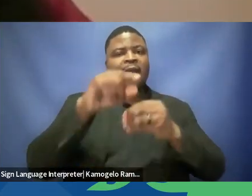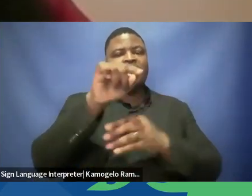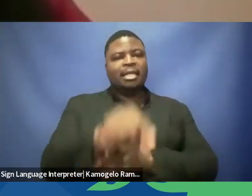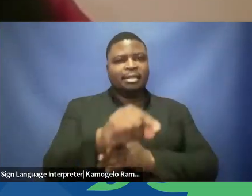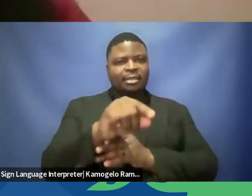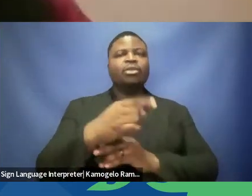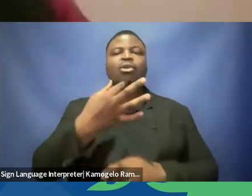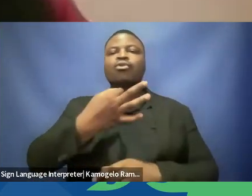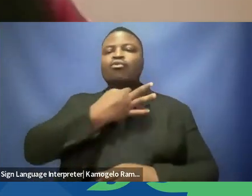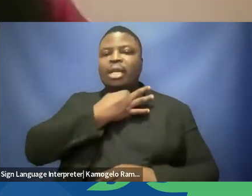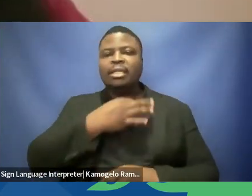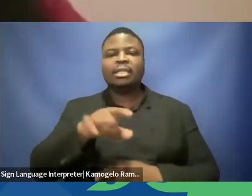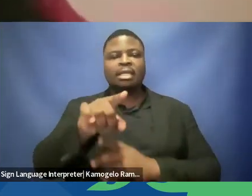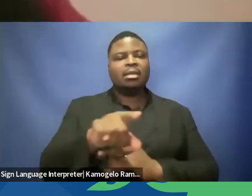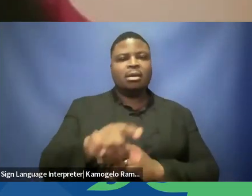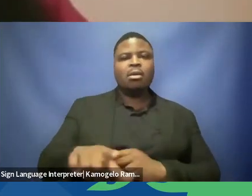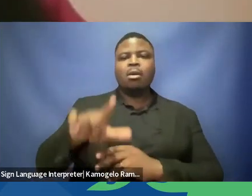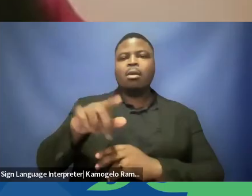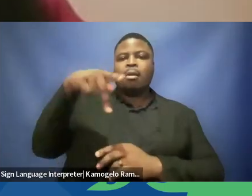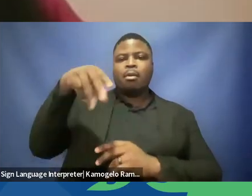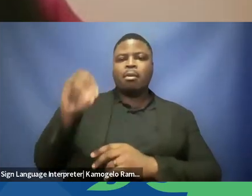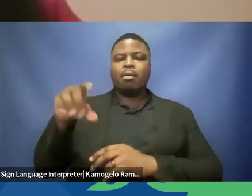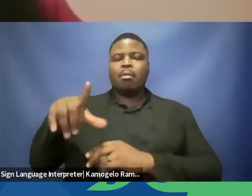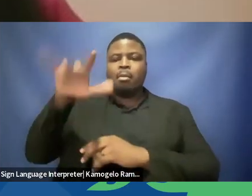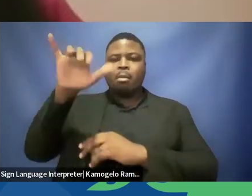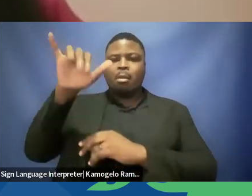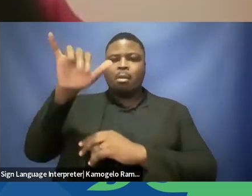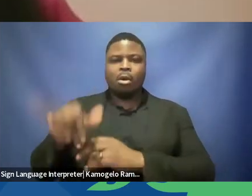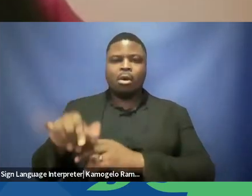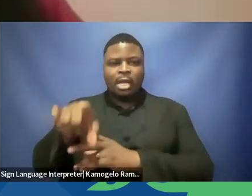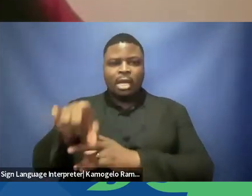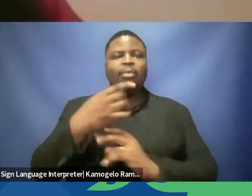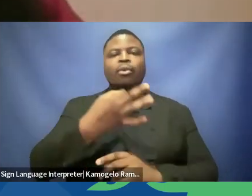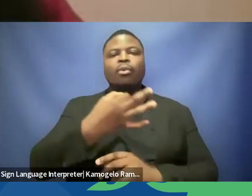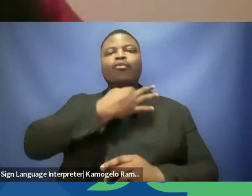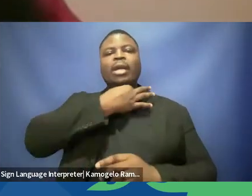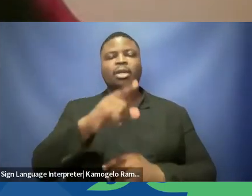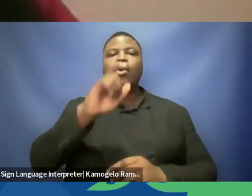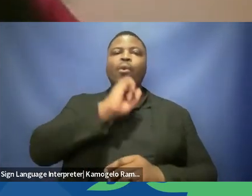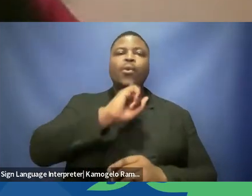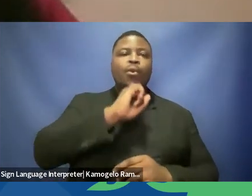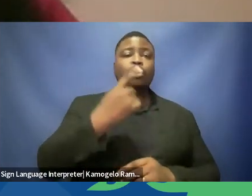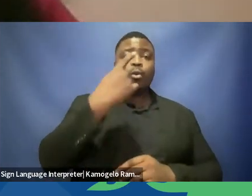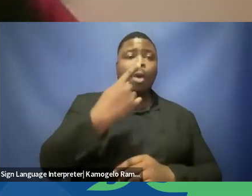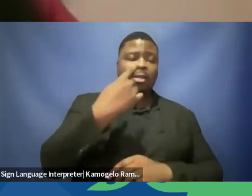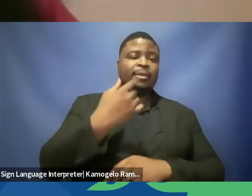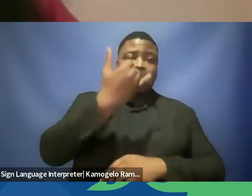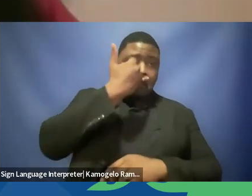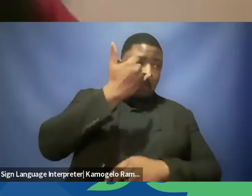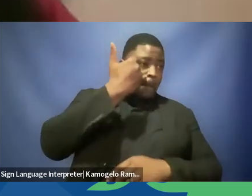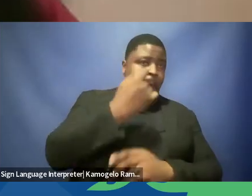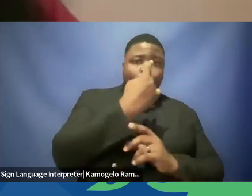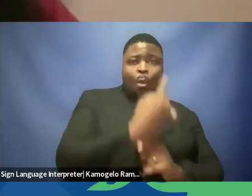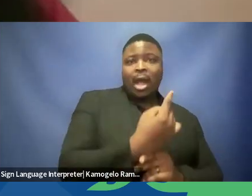there's polysubstance use, using more than one substance at a time, especially when you're engaging in